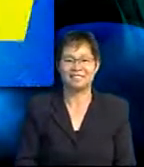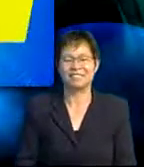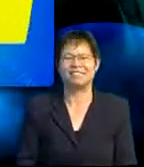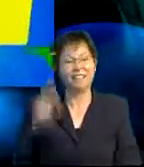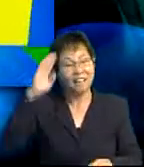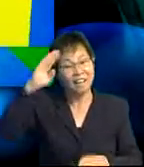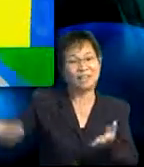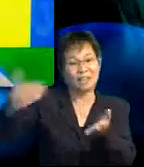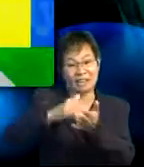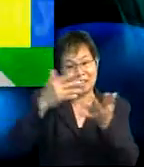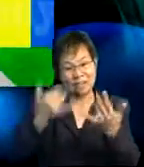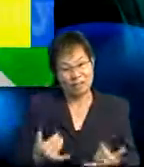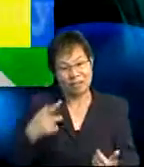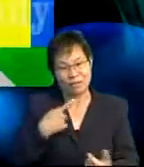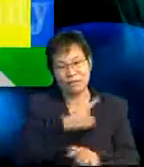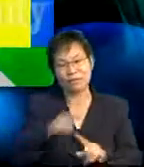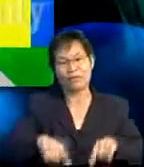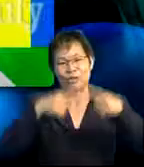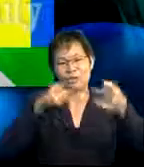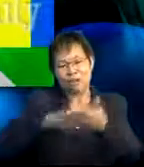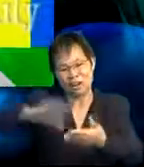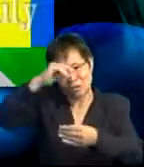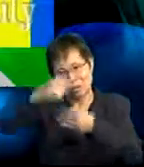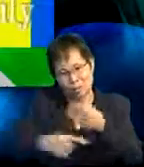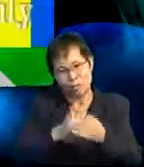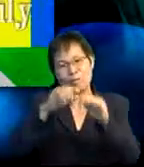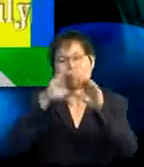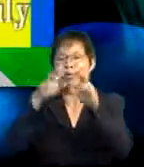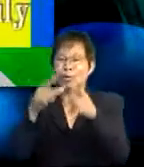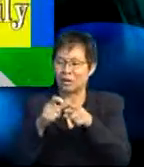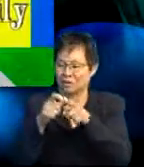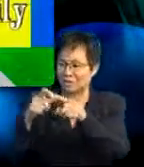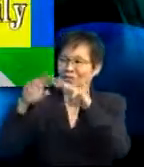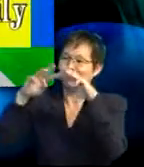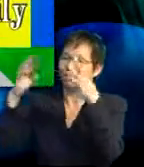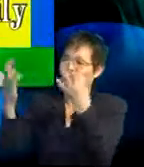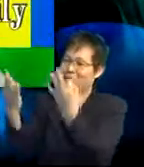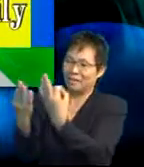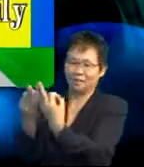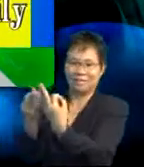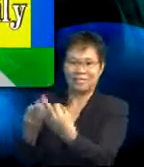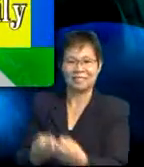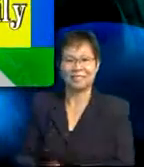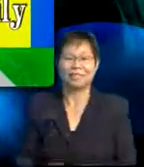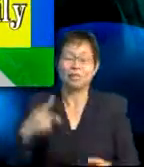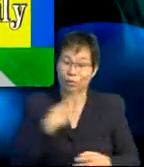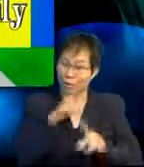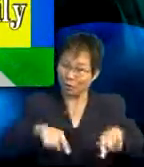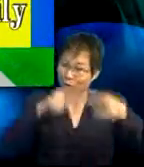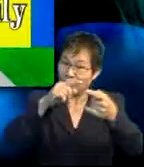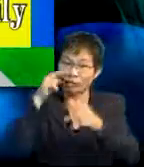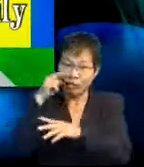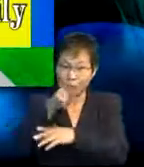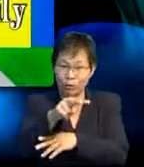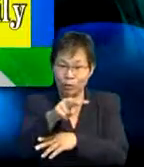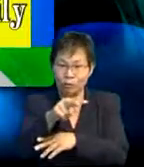Hello again. Now we are going to learn about a word family. We are going